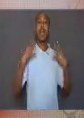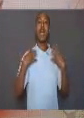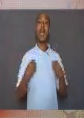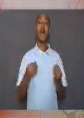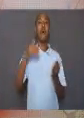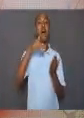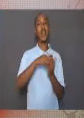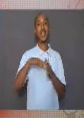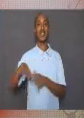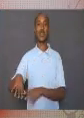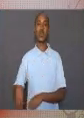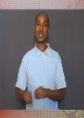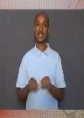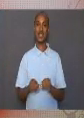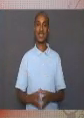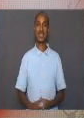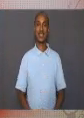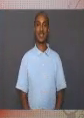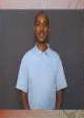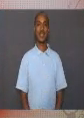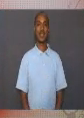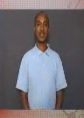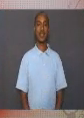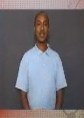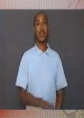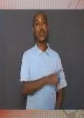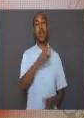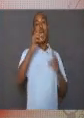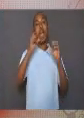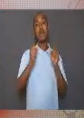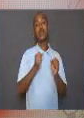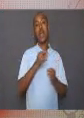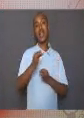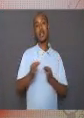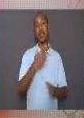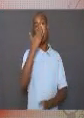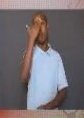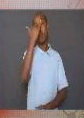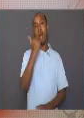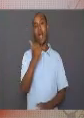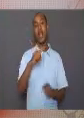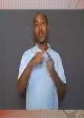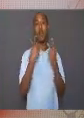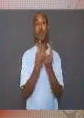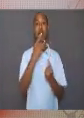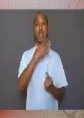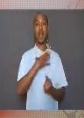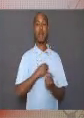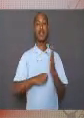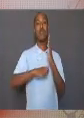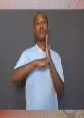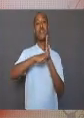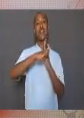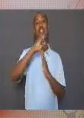Hello again, students. Were you able to explain why the noble gas